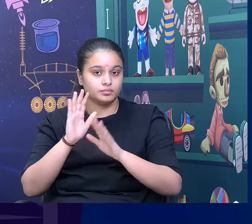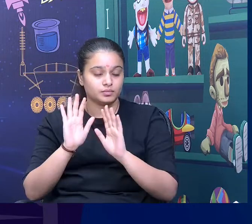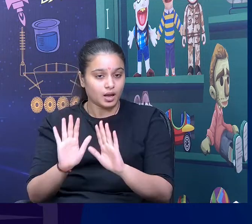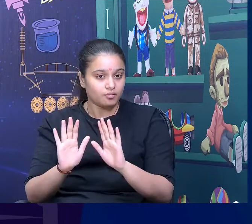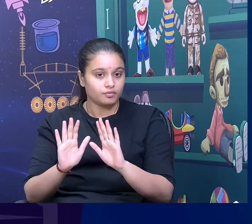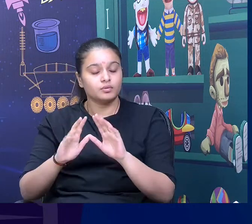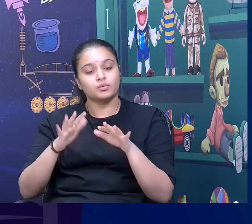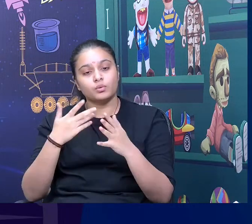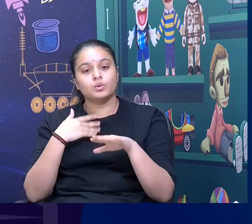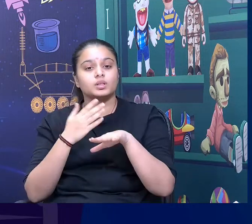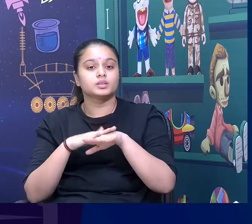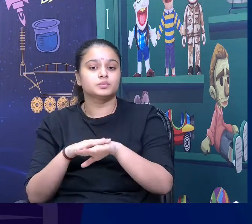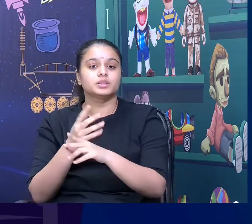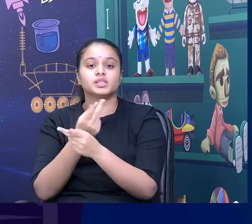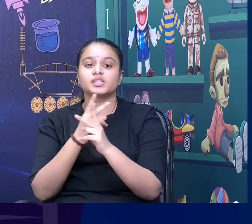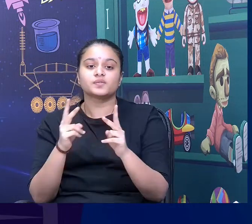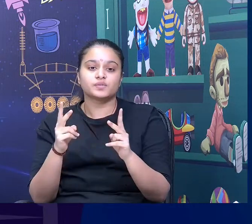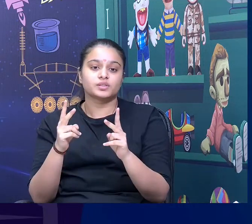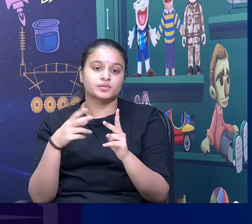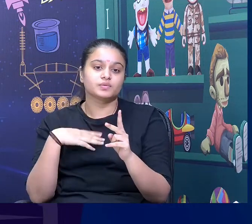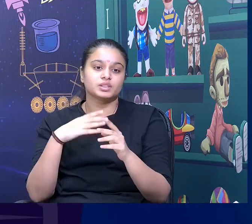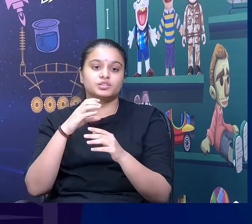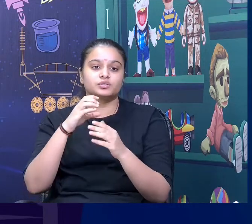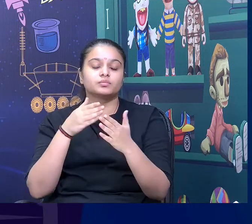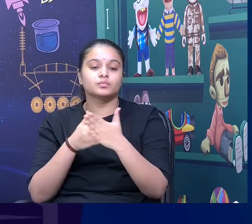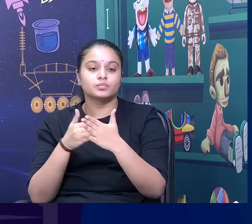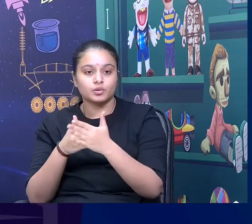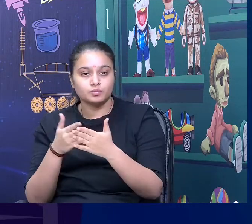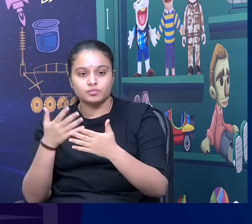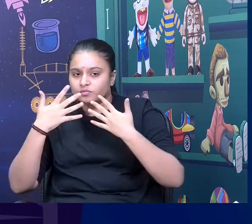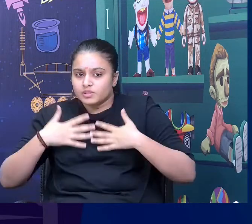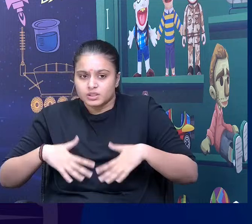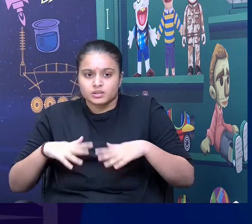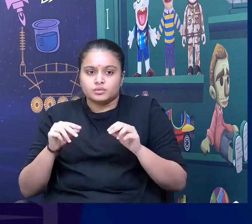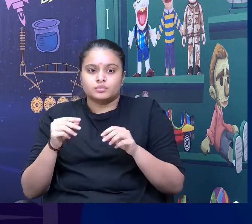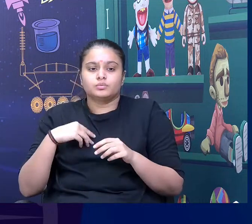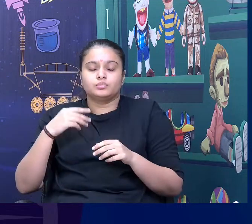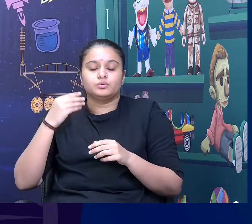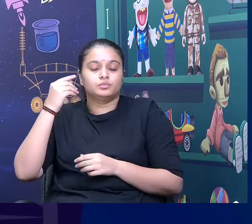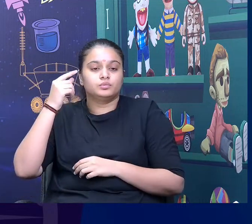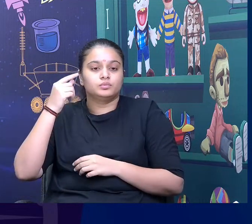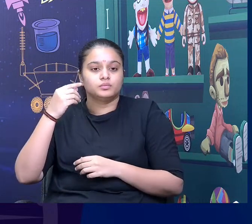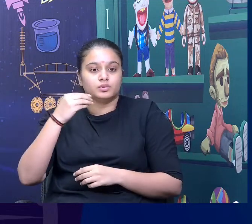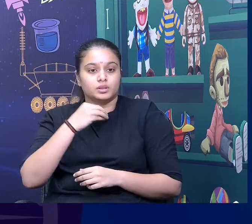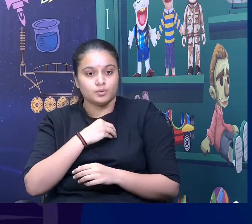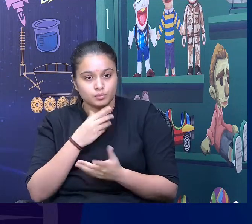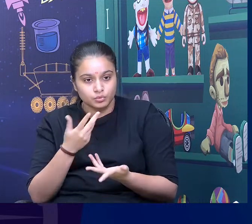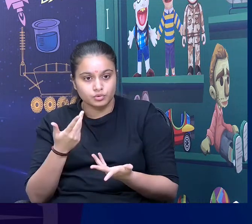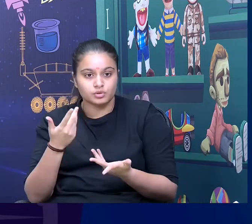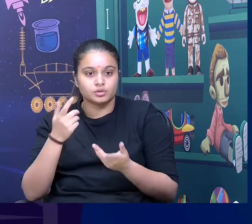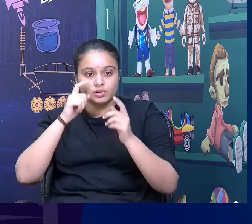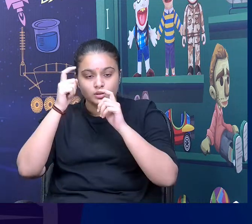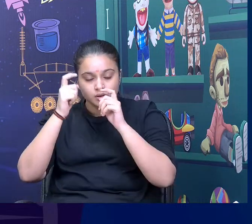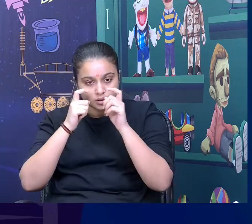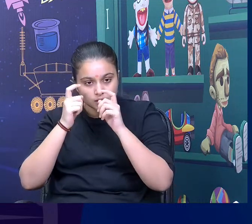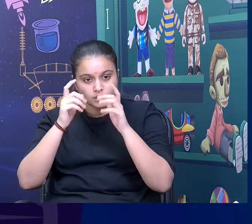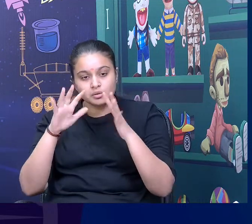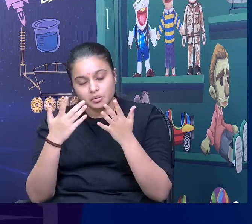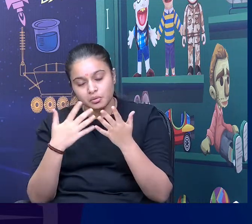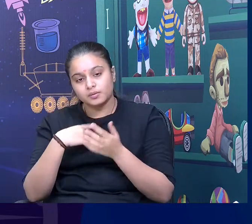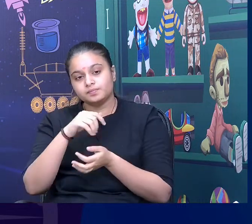or might be experiencing any other challenge, not just physical but emotional challenge or some other form